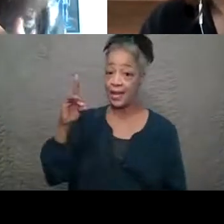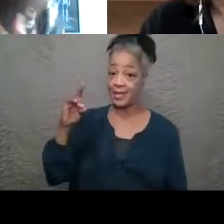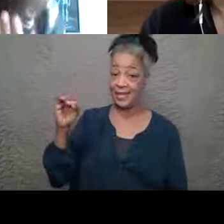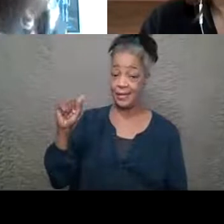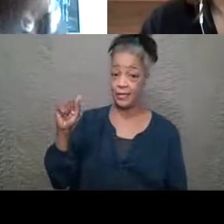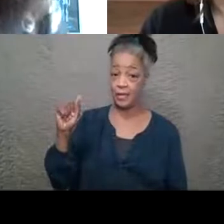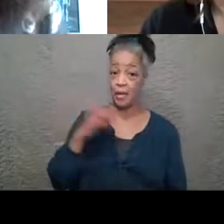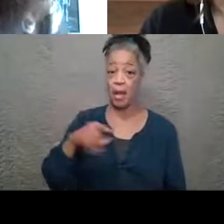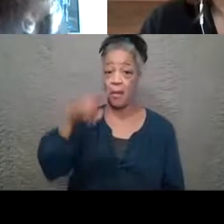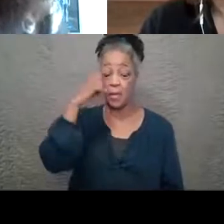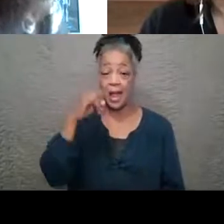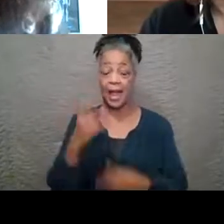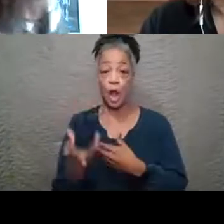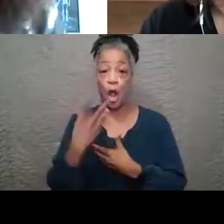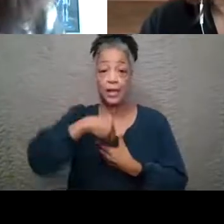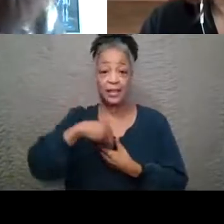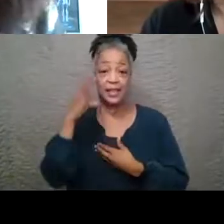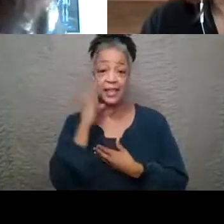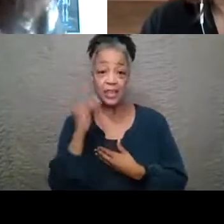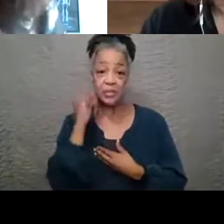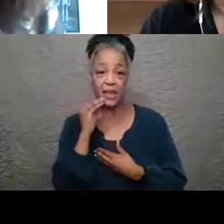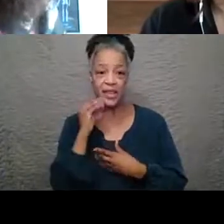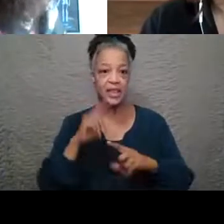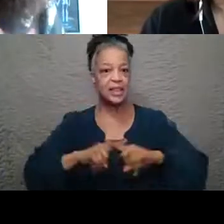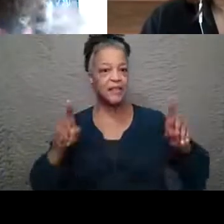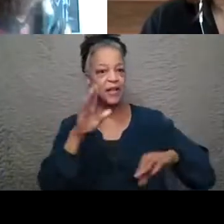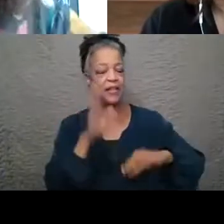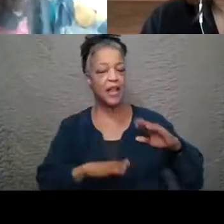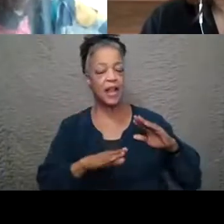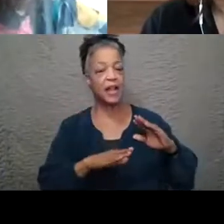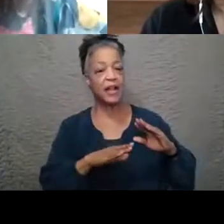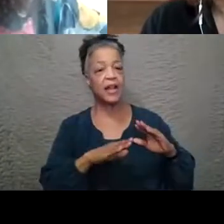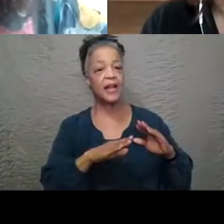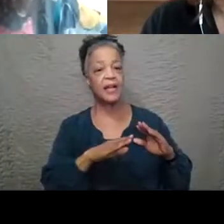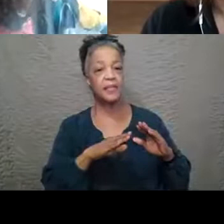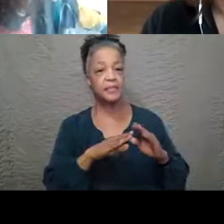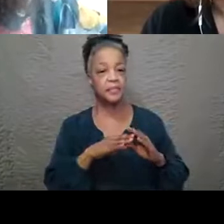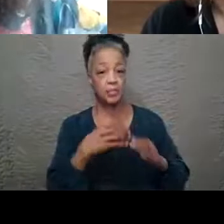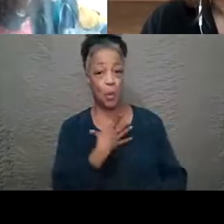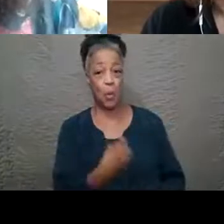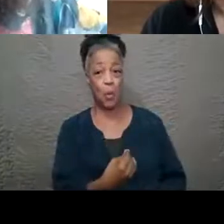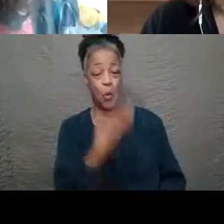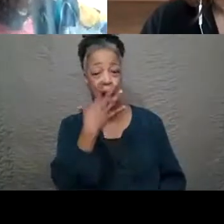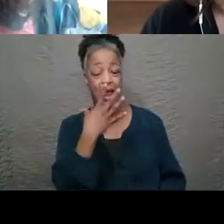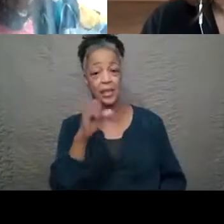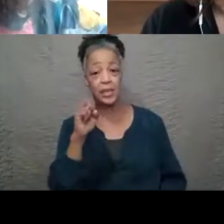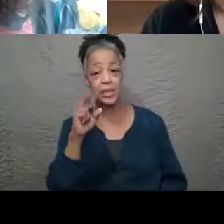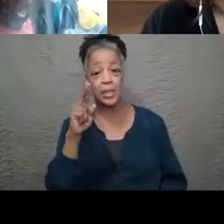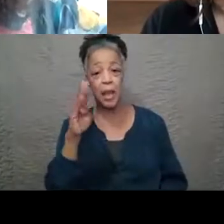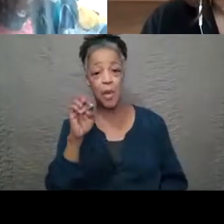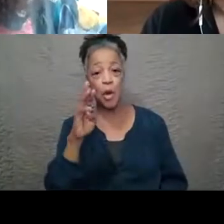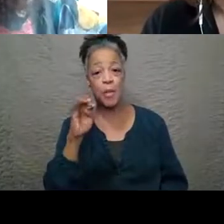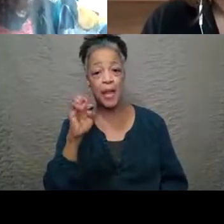My Black autistic experience is very different from the, you know, white suburban